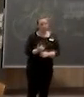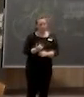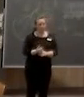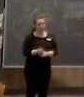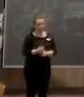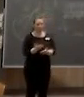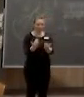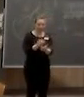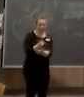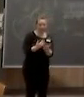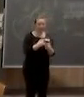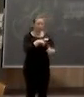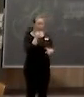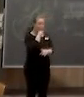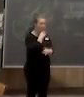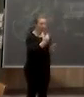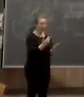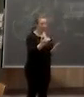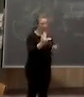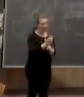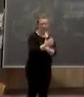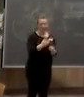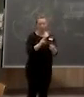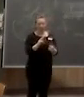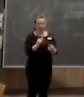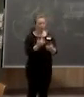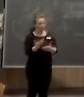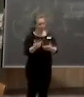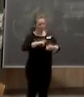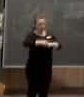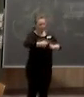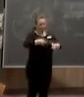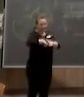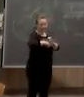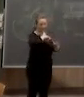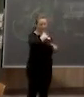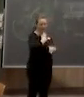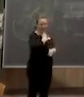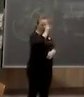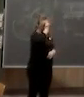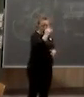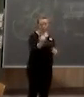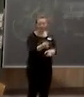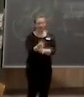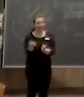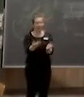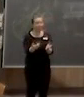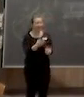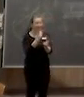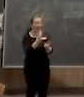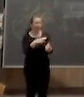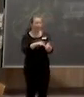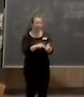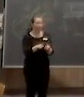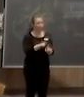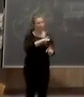social events. When we have giveaways, they get giveaways. So we tie them into our culture in order for them to provide the same experience.